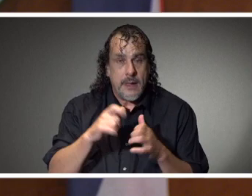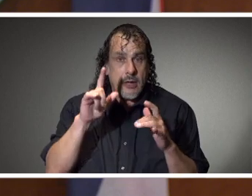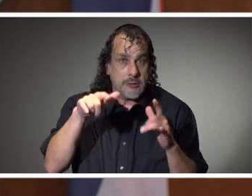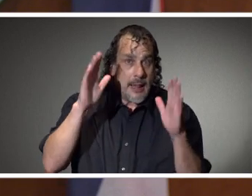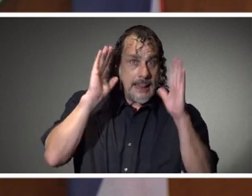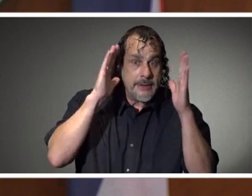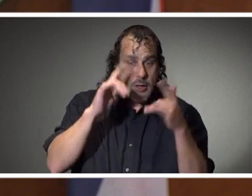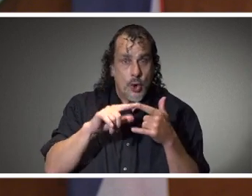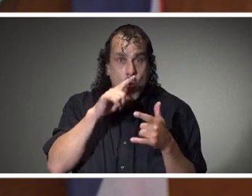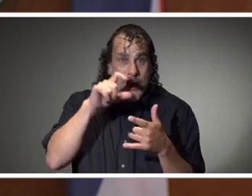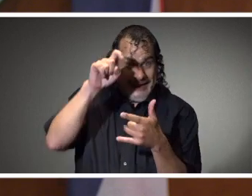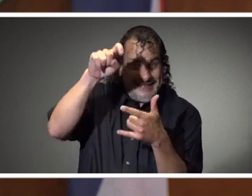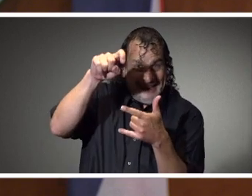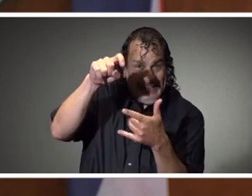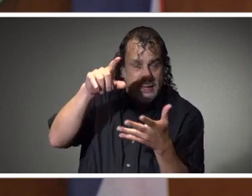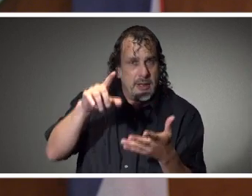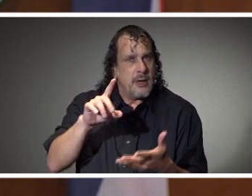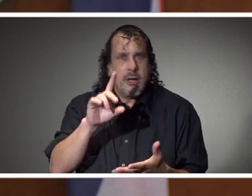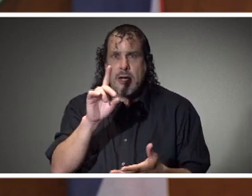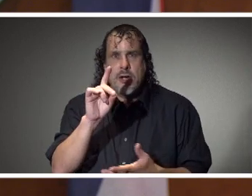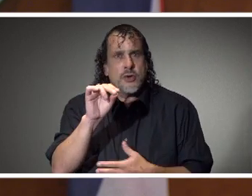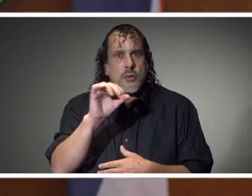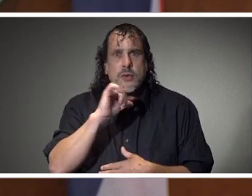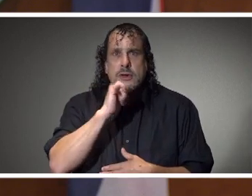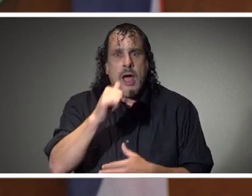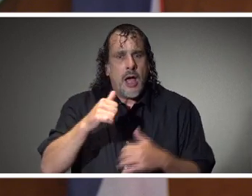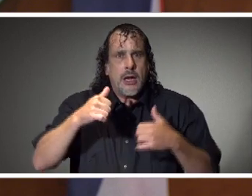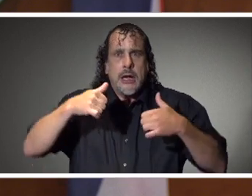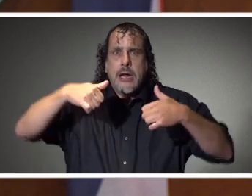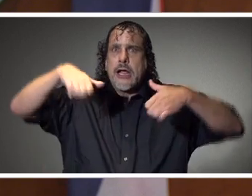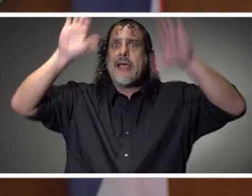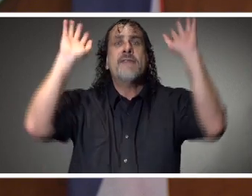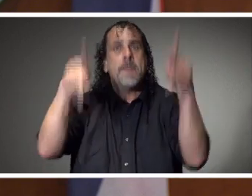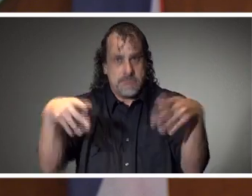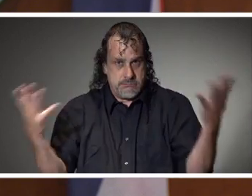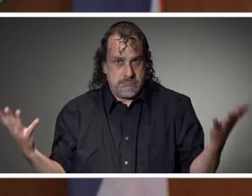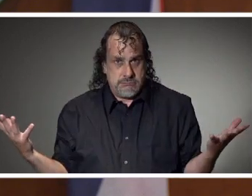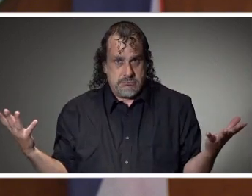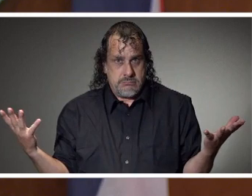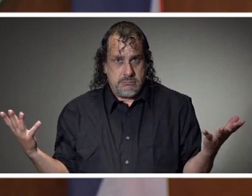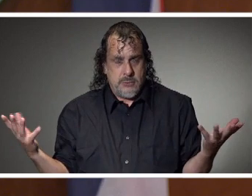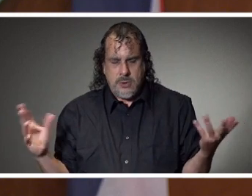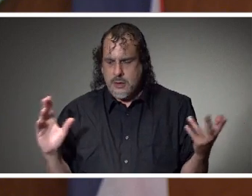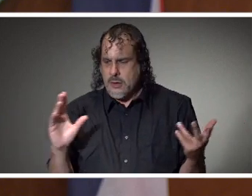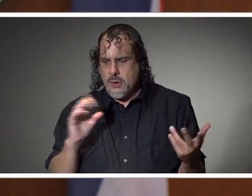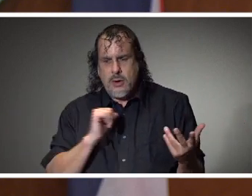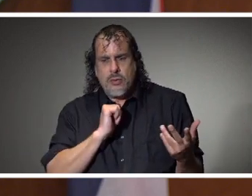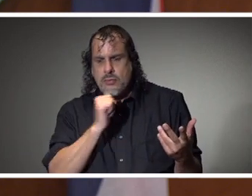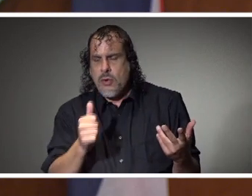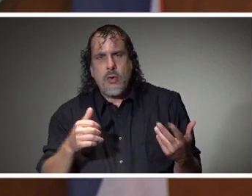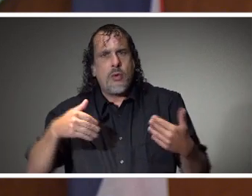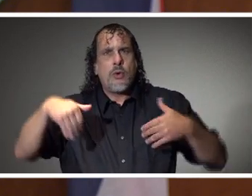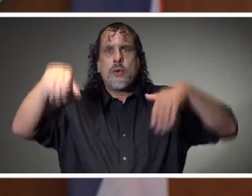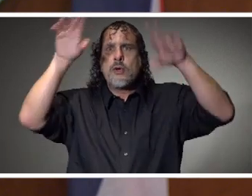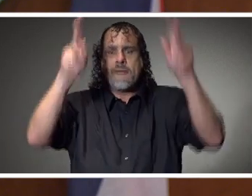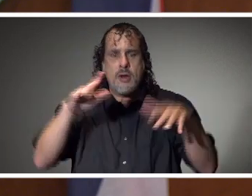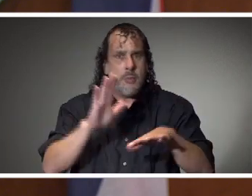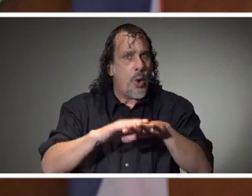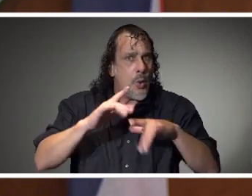this, do not give up. Do not give up on